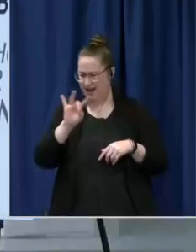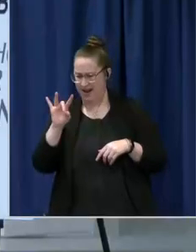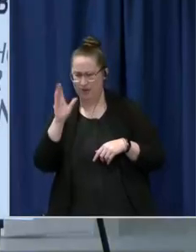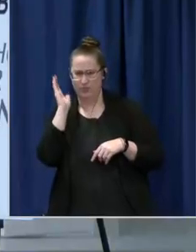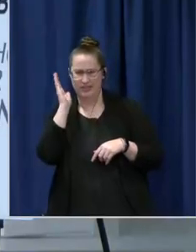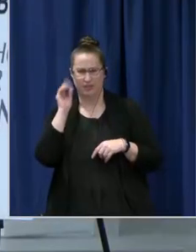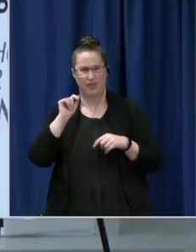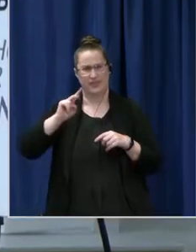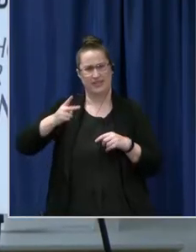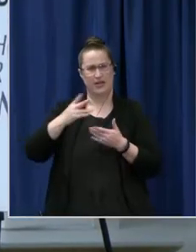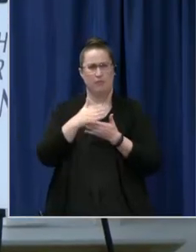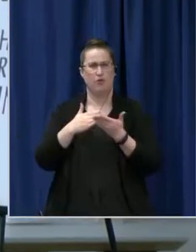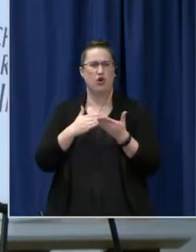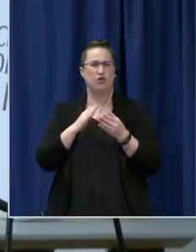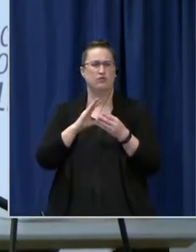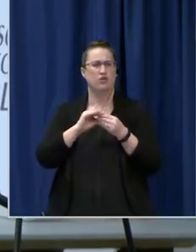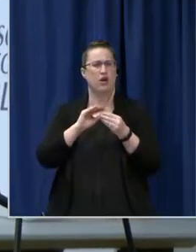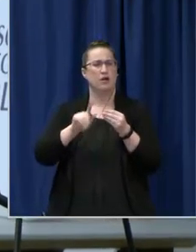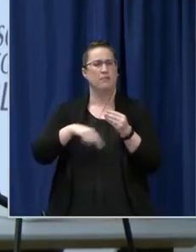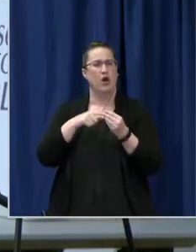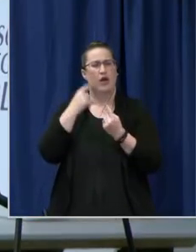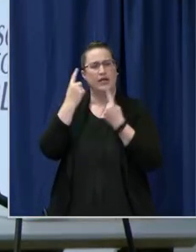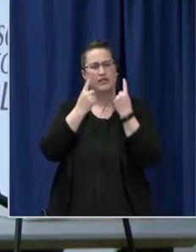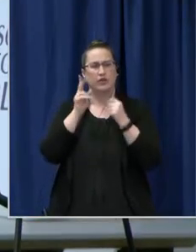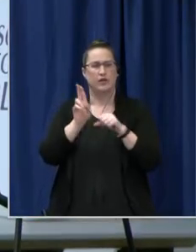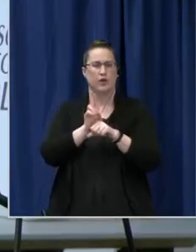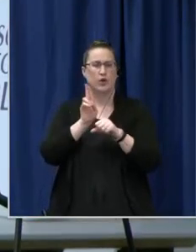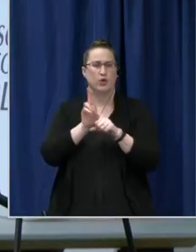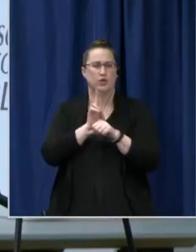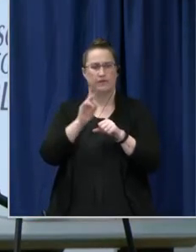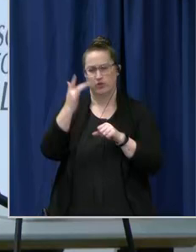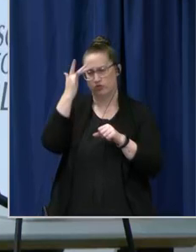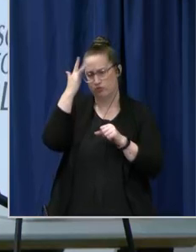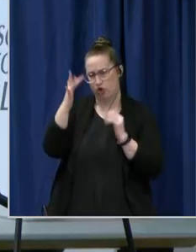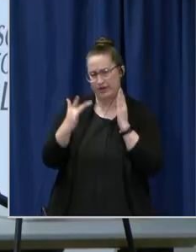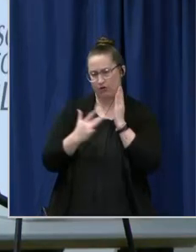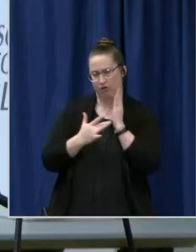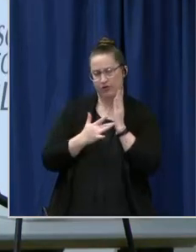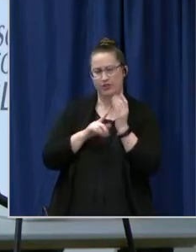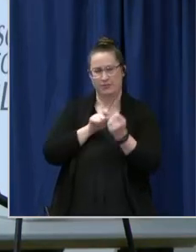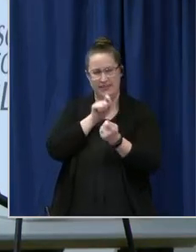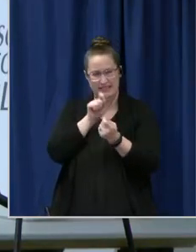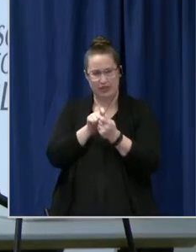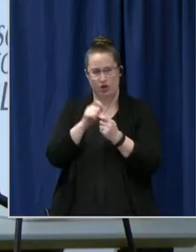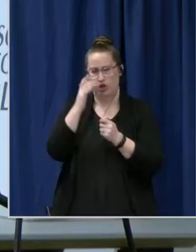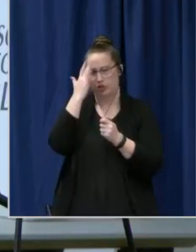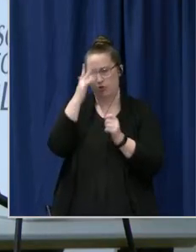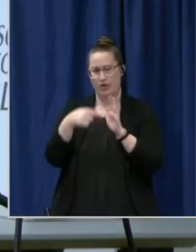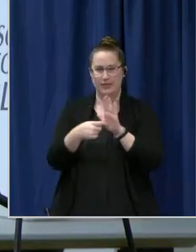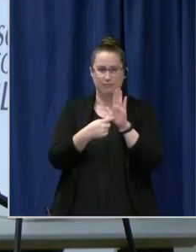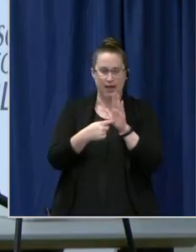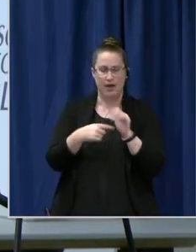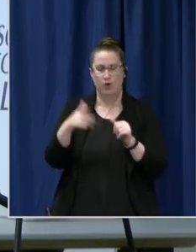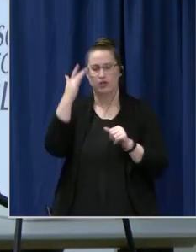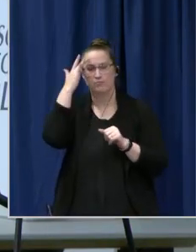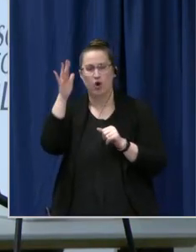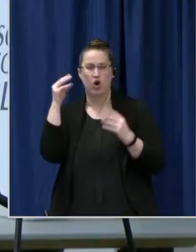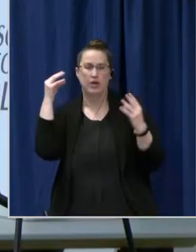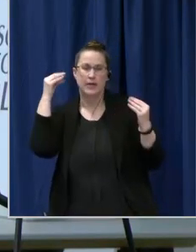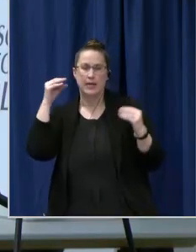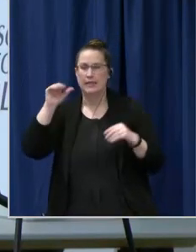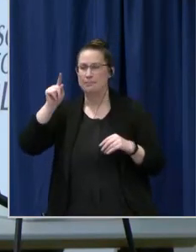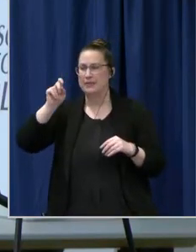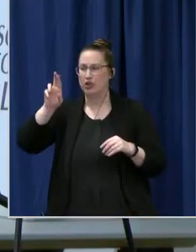about considering the use of smart technologies, particularly smart displays or smart speakers, for access